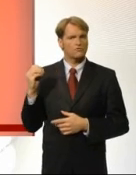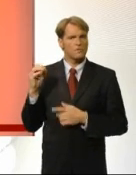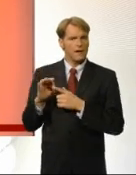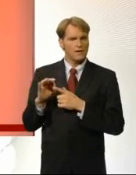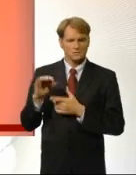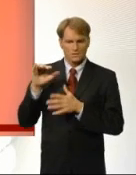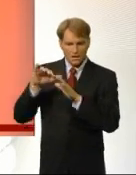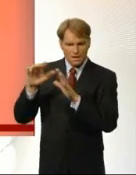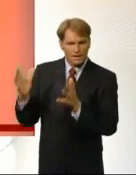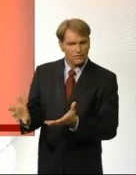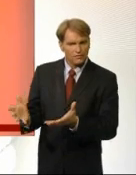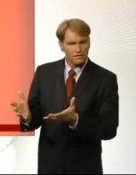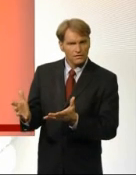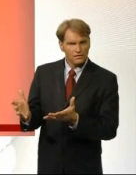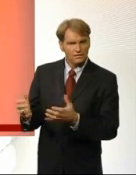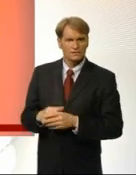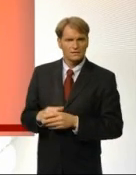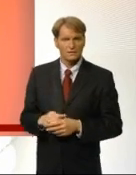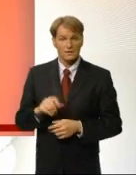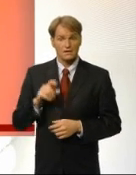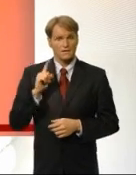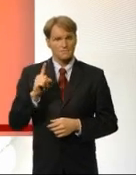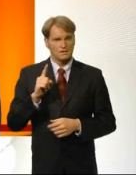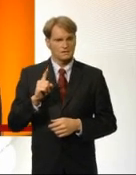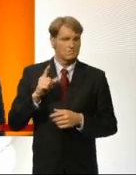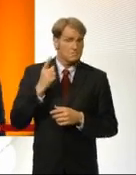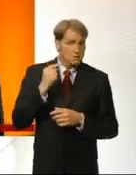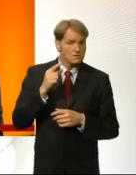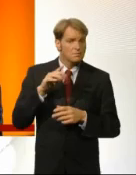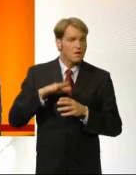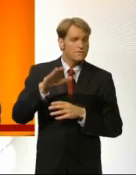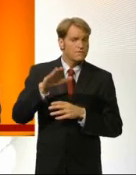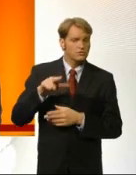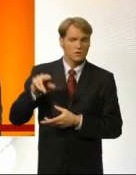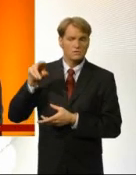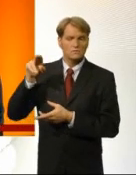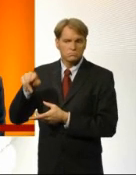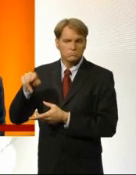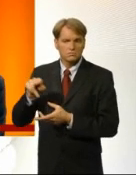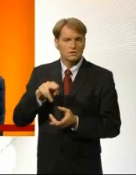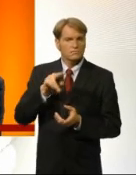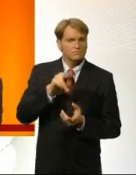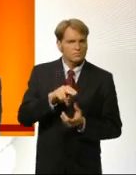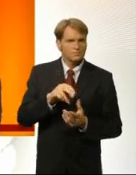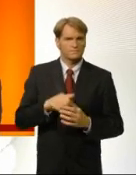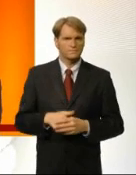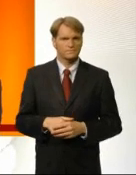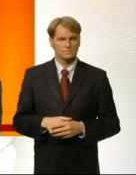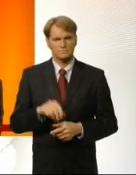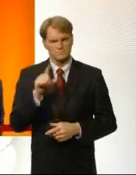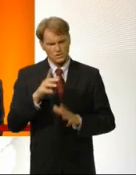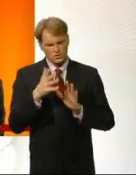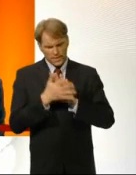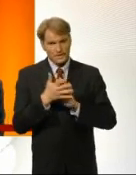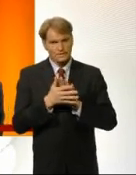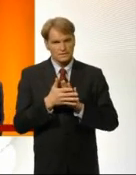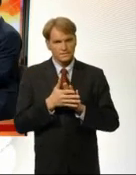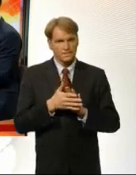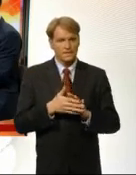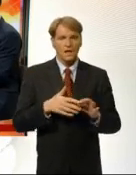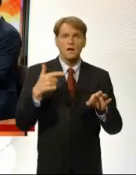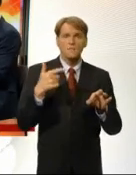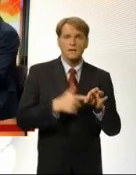the bottom of the market in terms of any further drops. Yeah and that's the point. So actually if we were to see a pound a litre as you said it would make the barrel of oil about